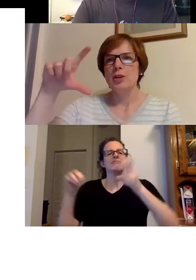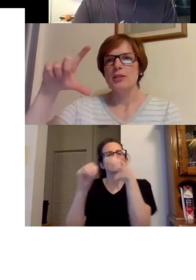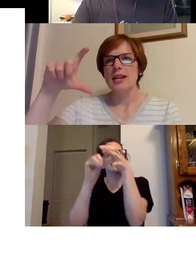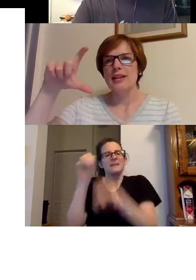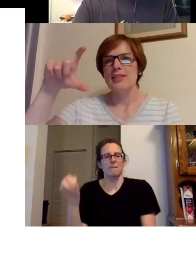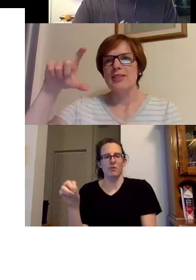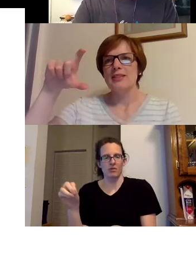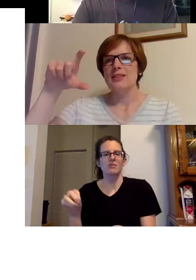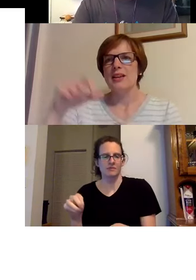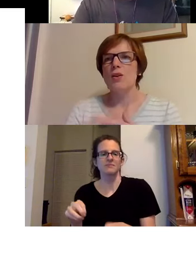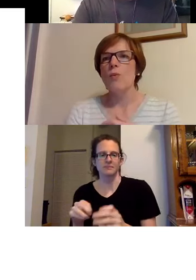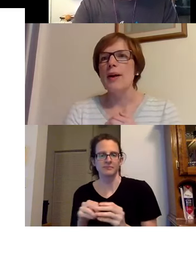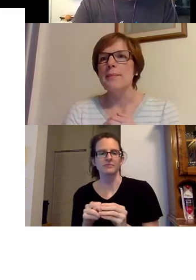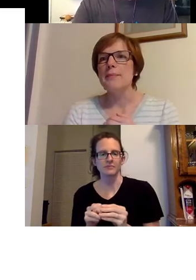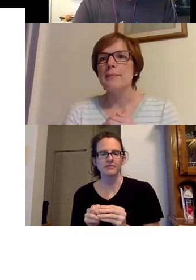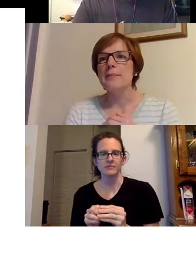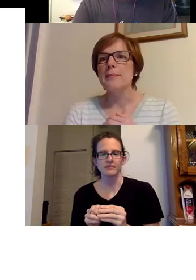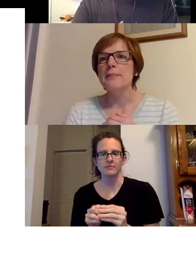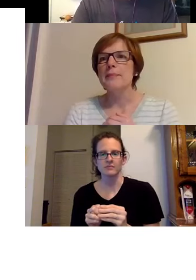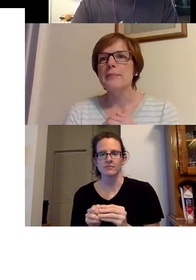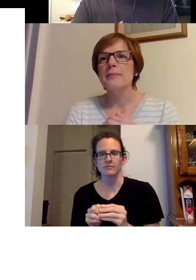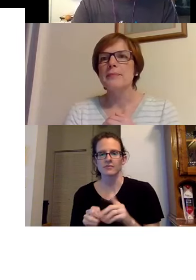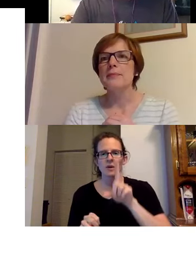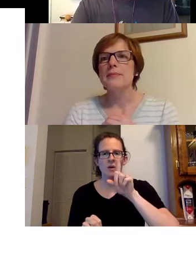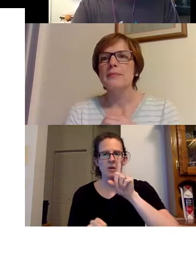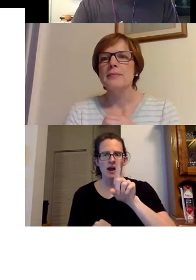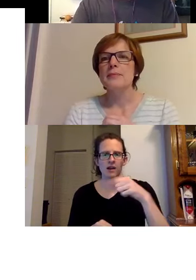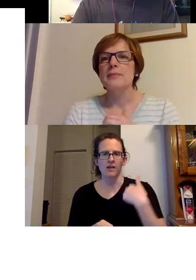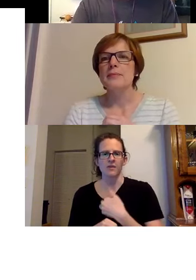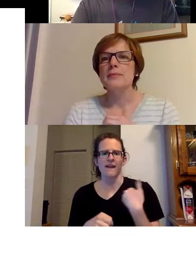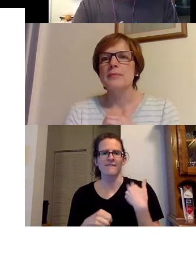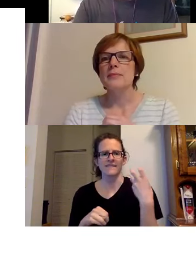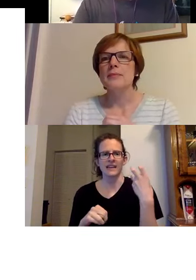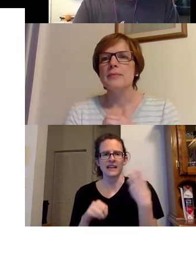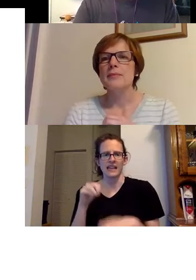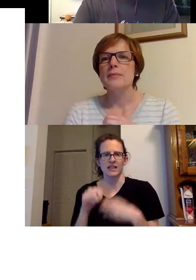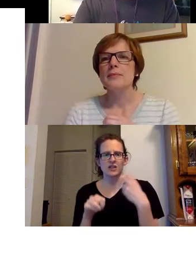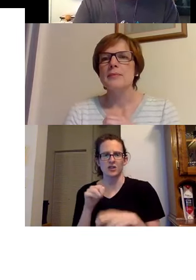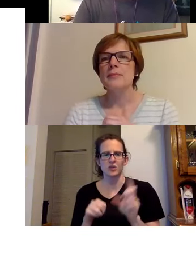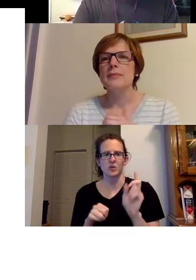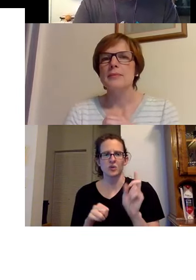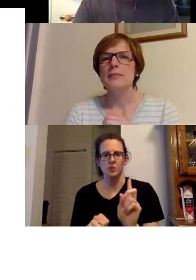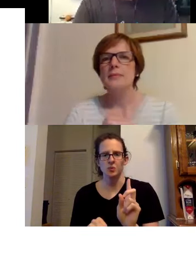Okay, and the book is like this thick. What? Hold on 1 second. We're having an issue.